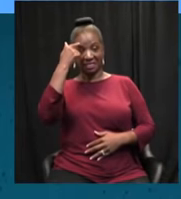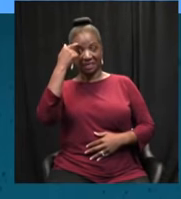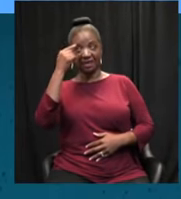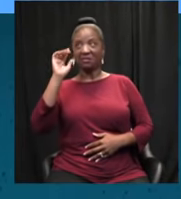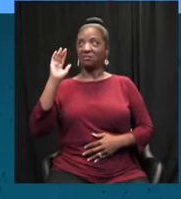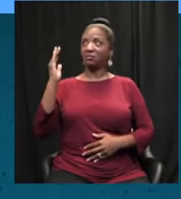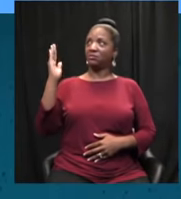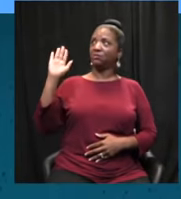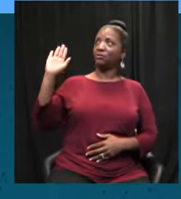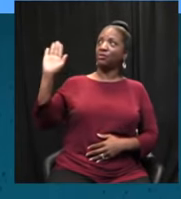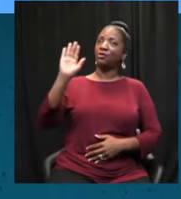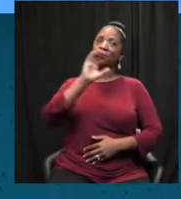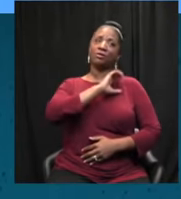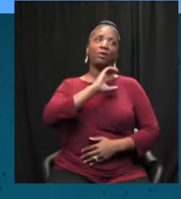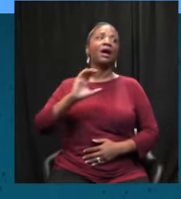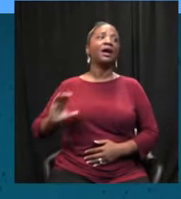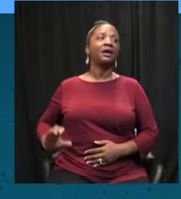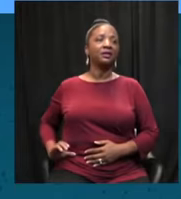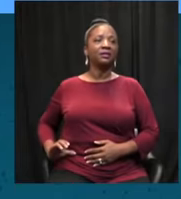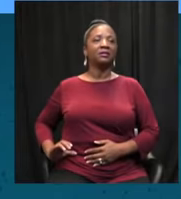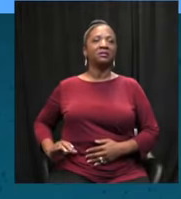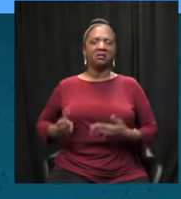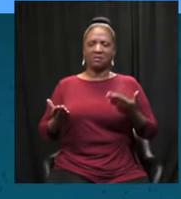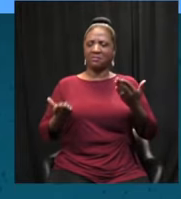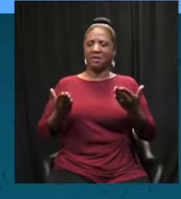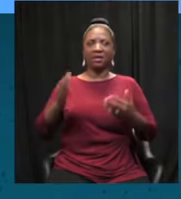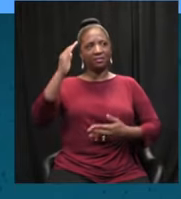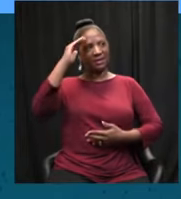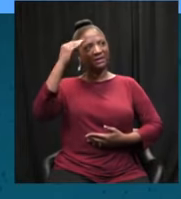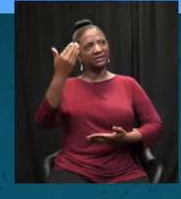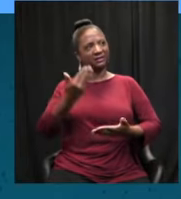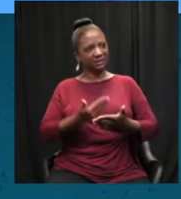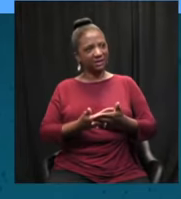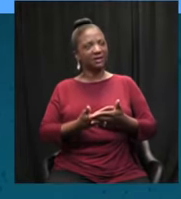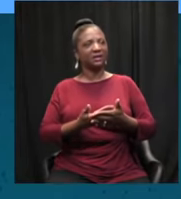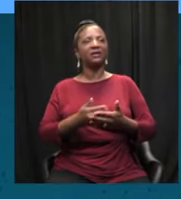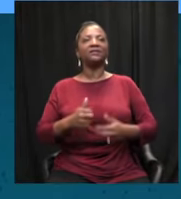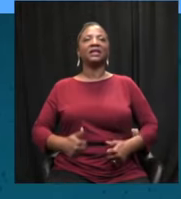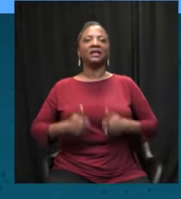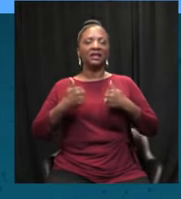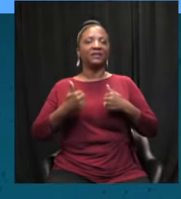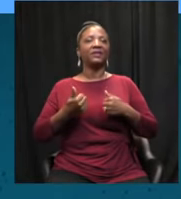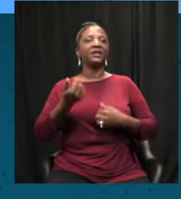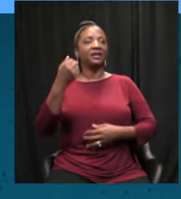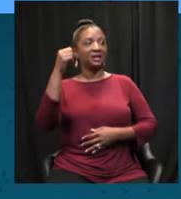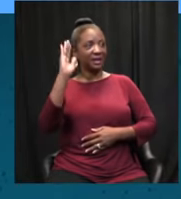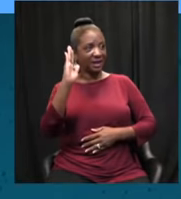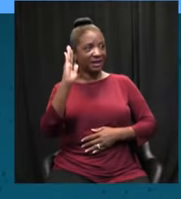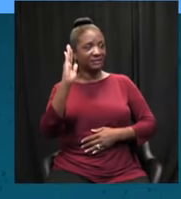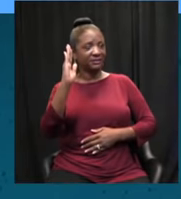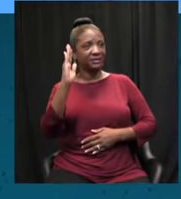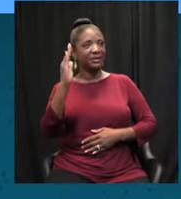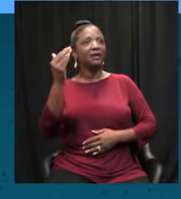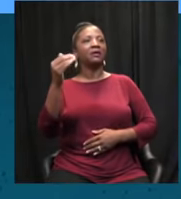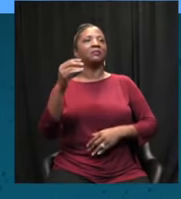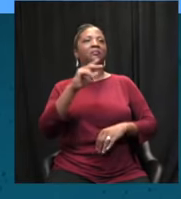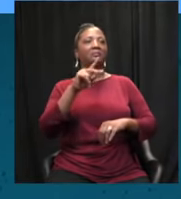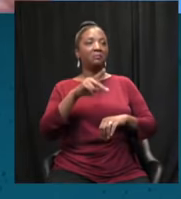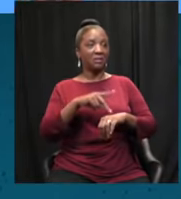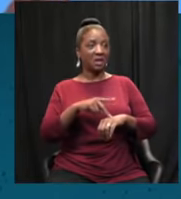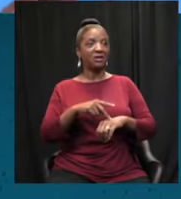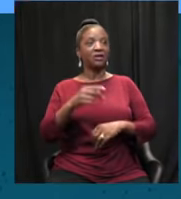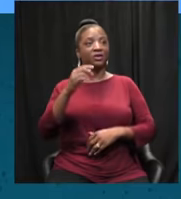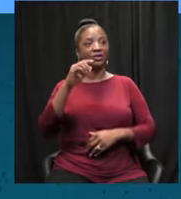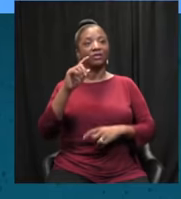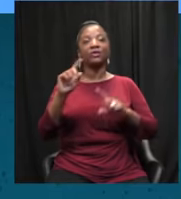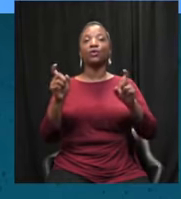I don't believe that's how Peter answered the question. I believe that Peter had now been with Jesus long enough that when the question comes up, when